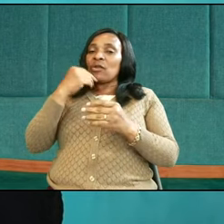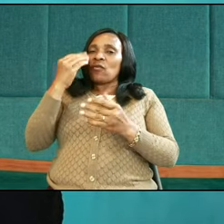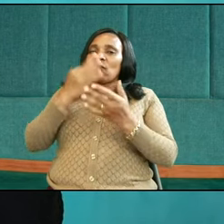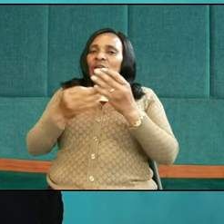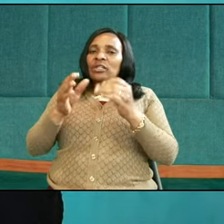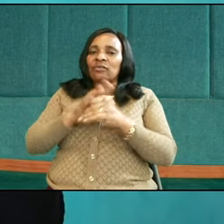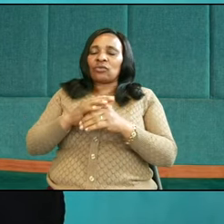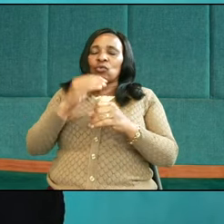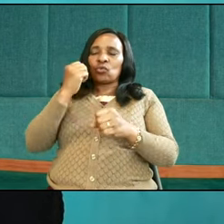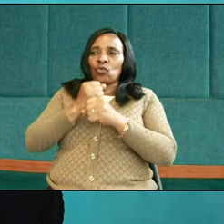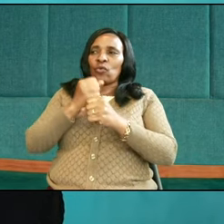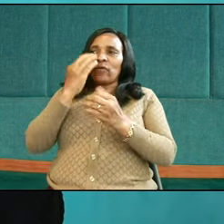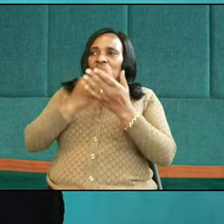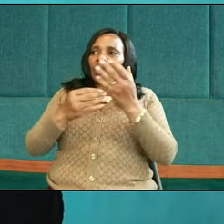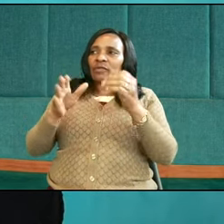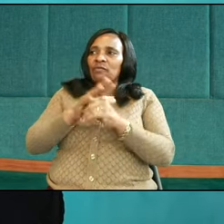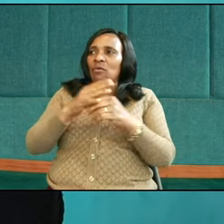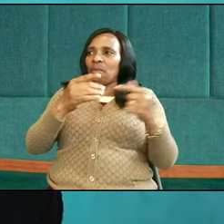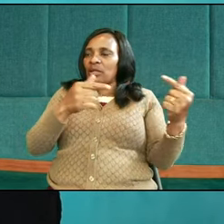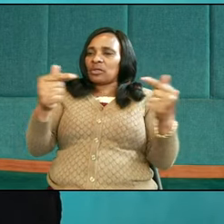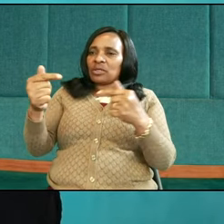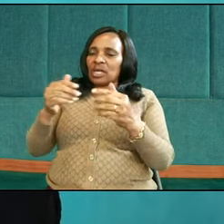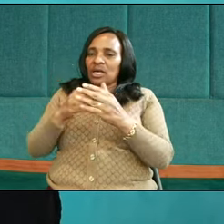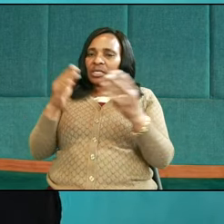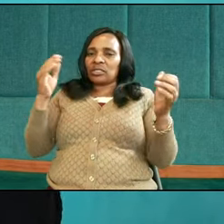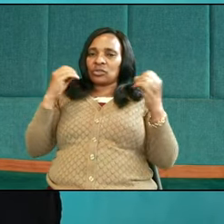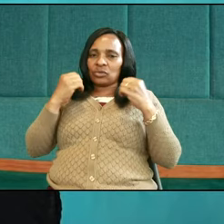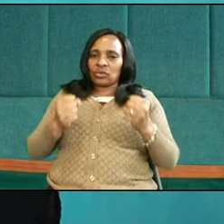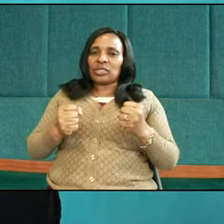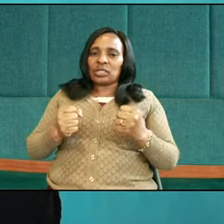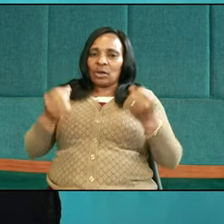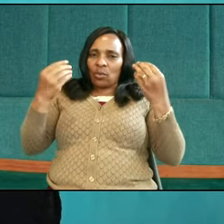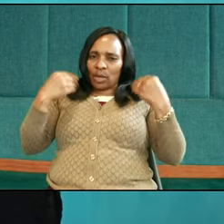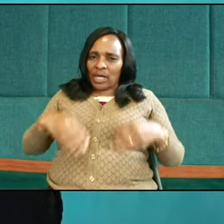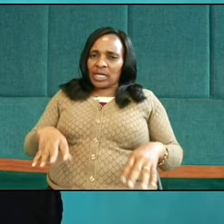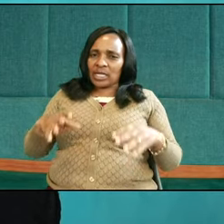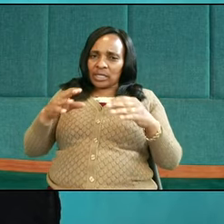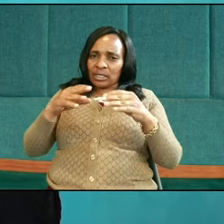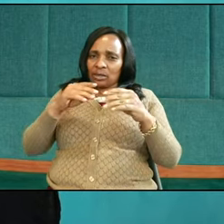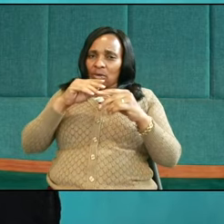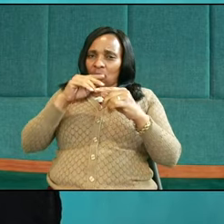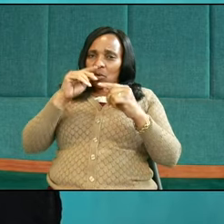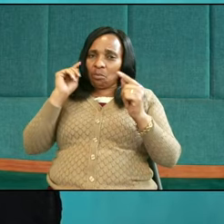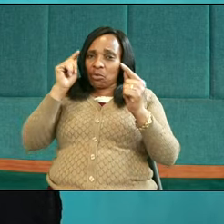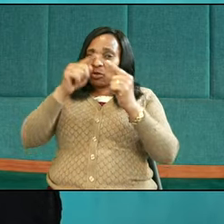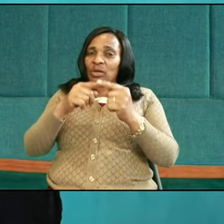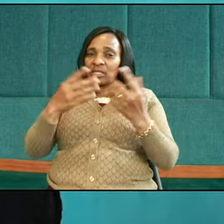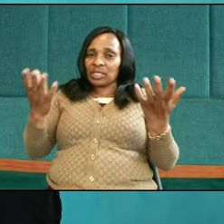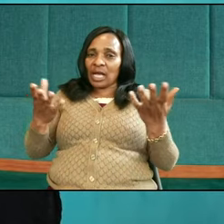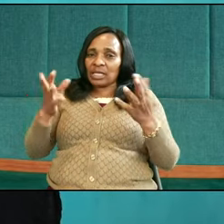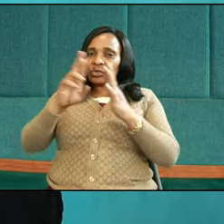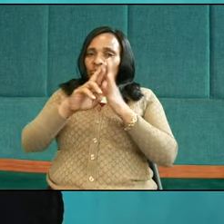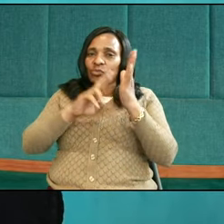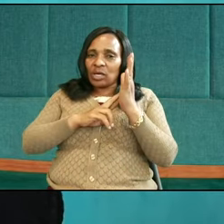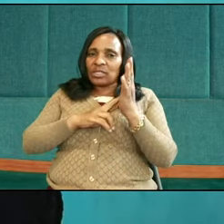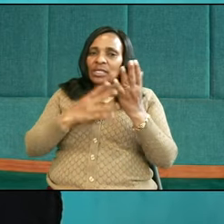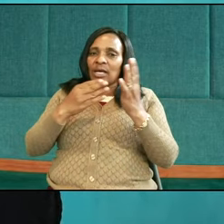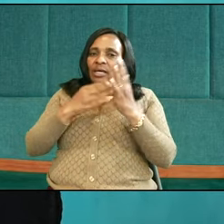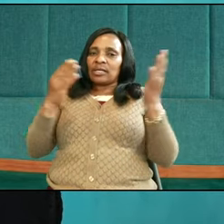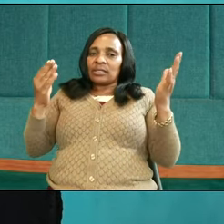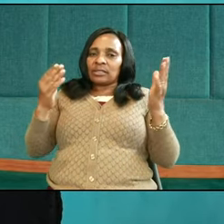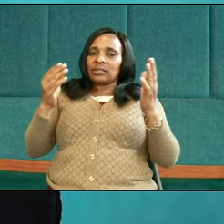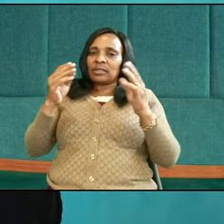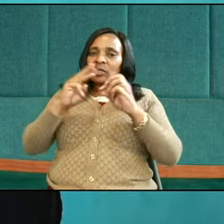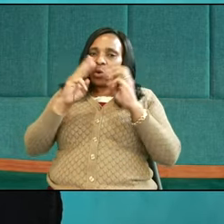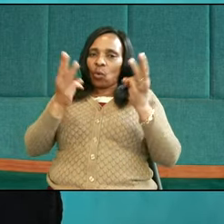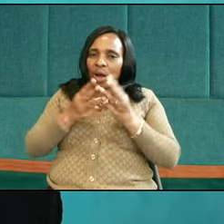do faithful battle against wrong, warring against principalities and powers, against the rulers of darkness of this world, against